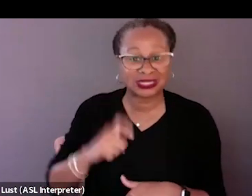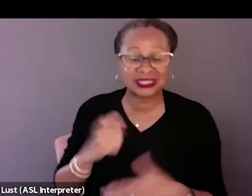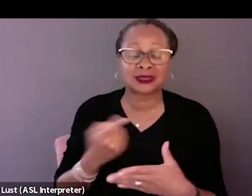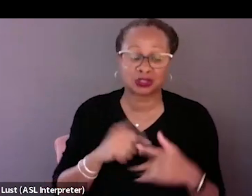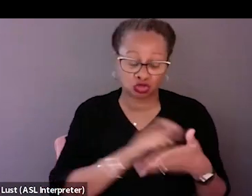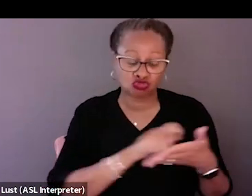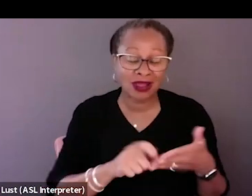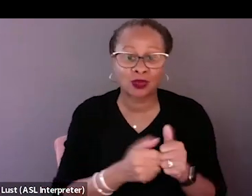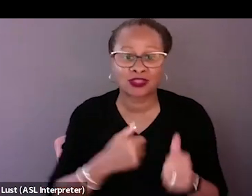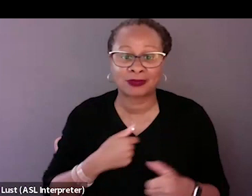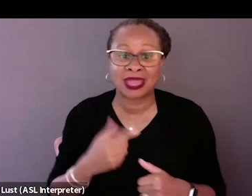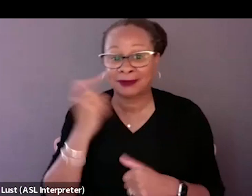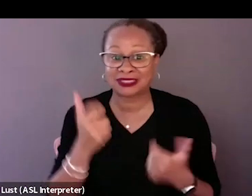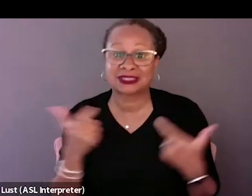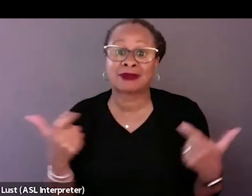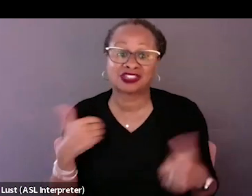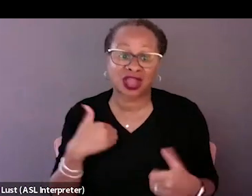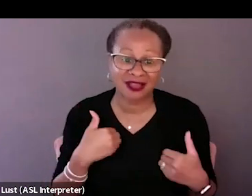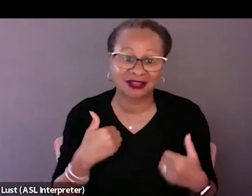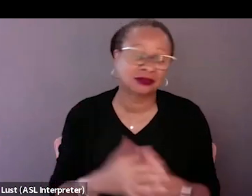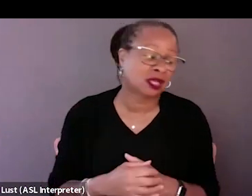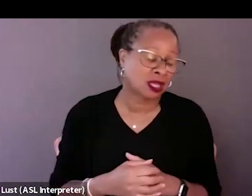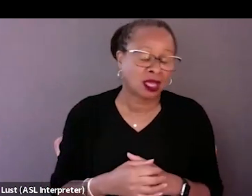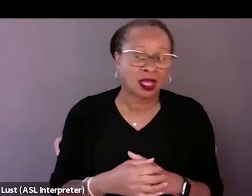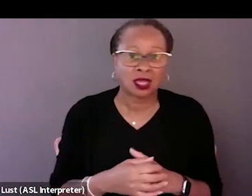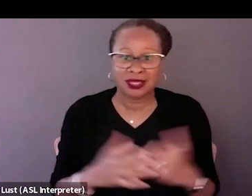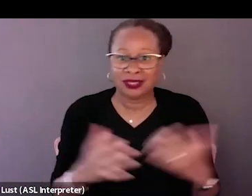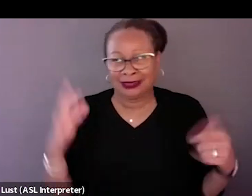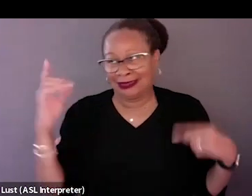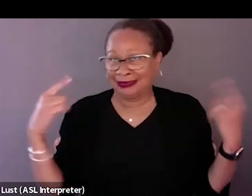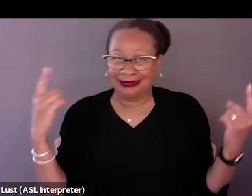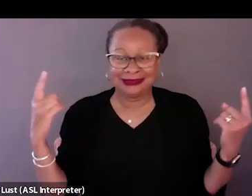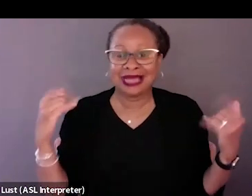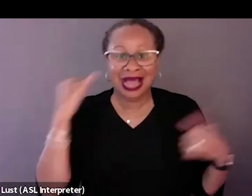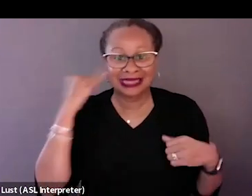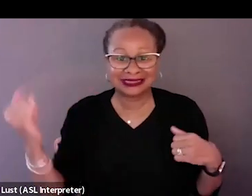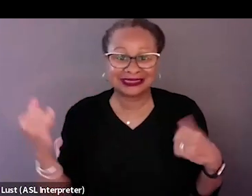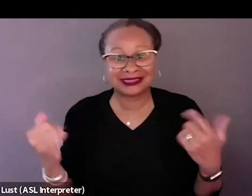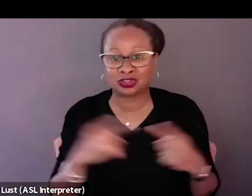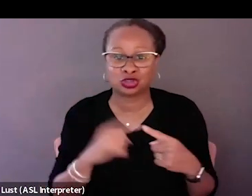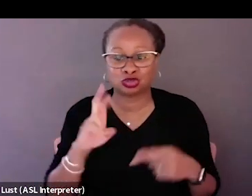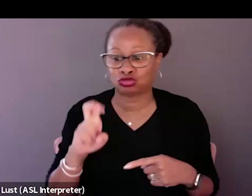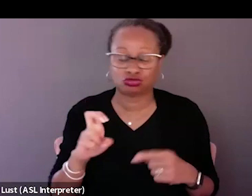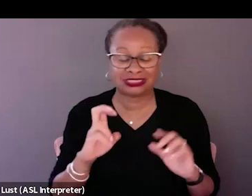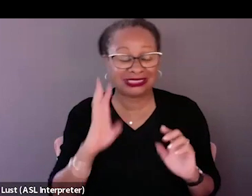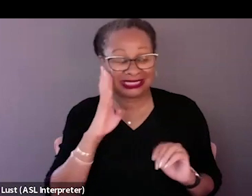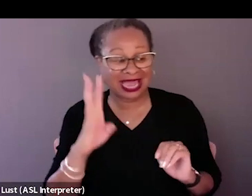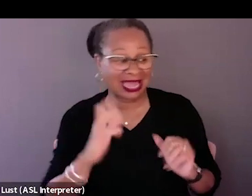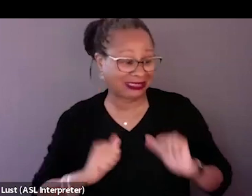with me, because as much as I had these kind of harebrained ideas to reenact these tortured